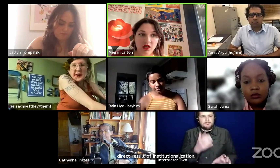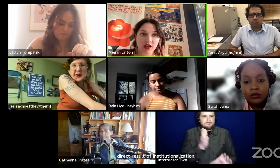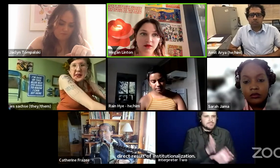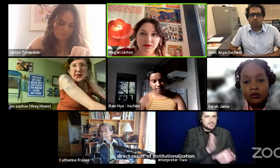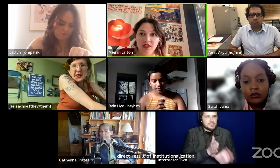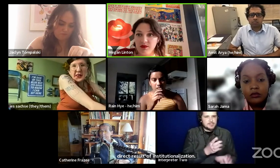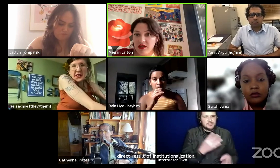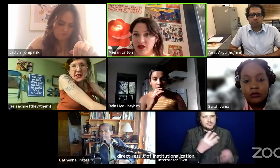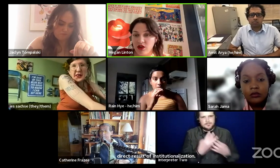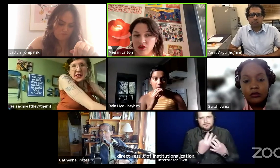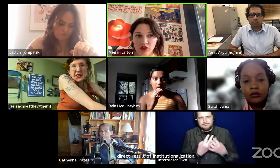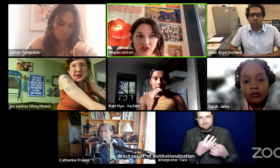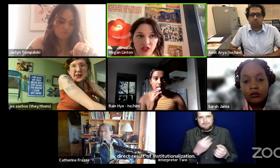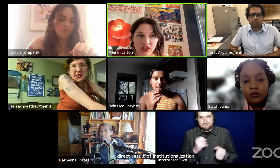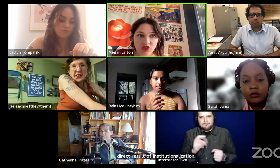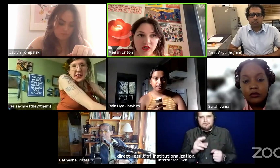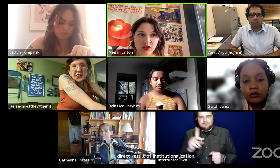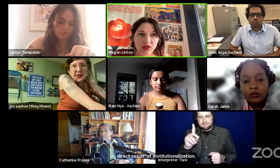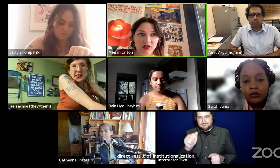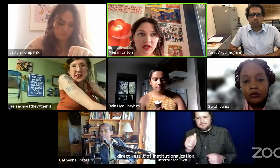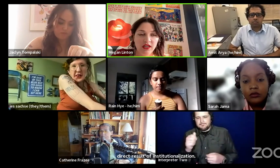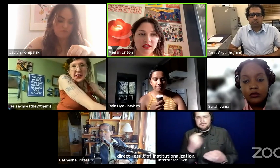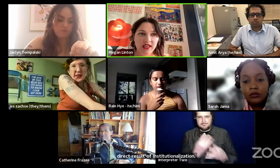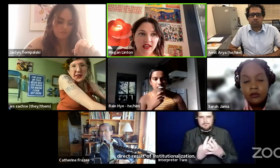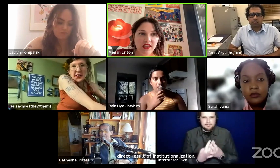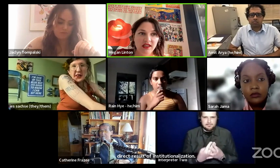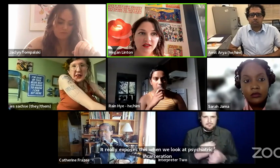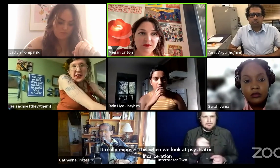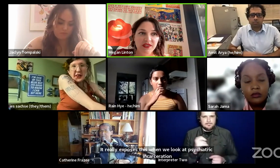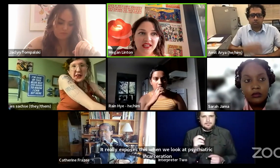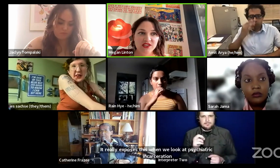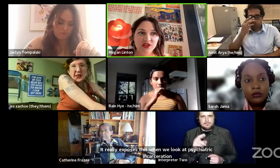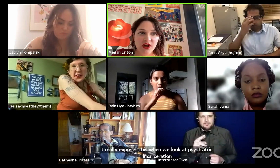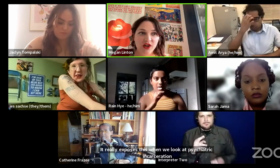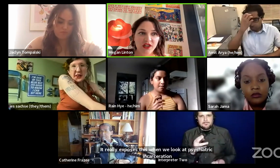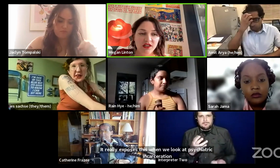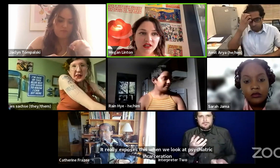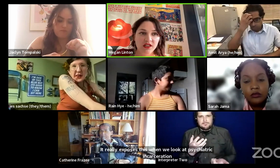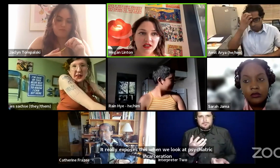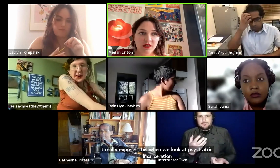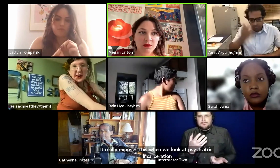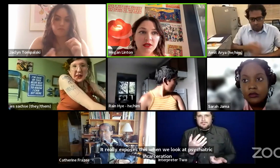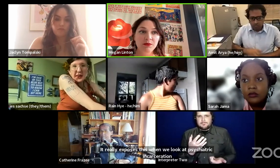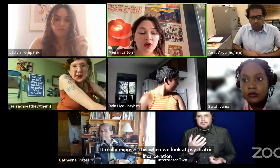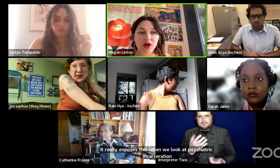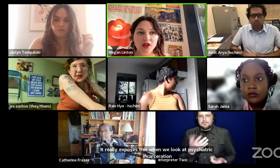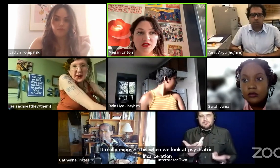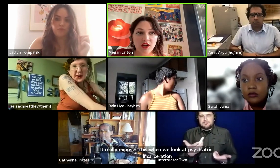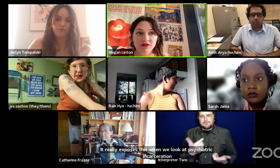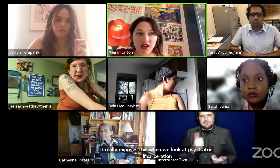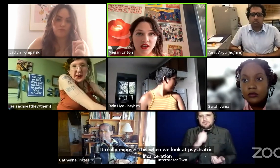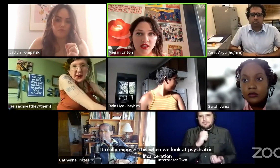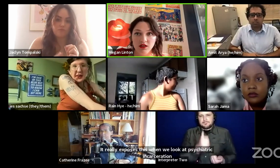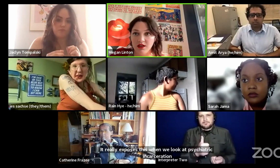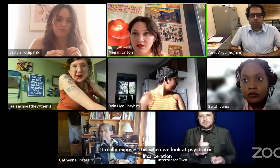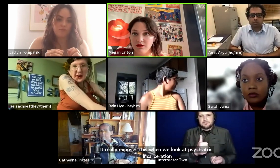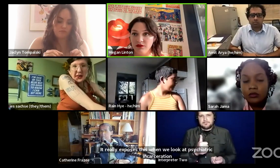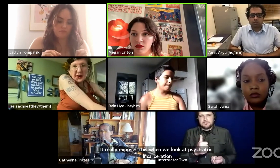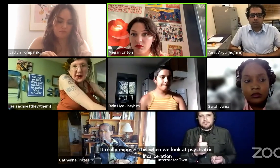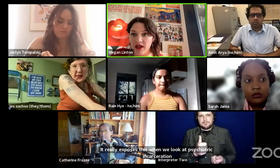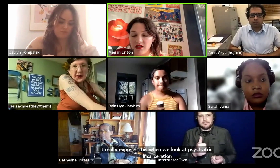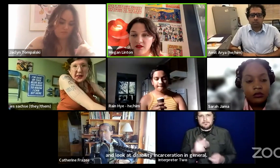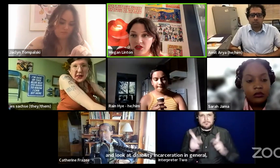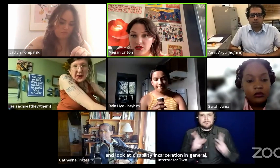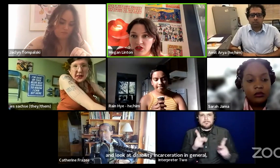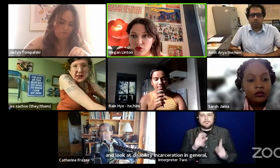at disability incarceration in general, is that like it's not, people are terrified of